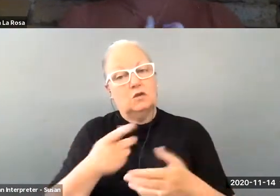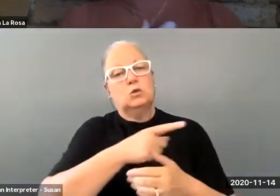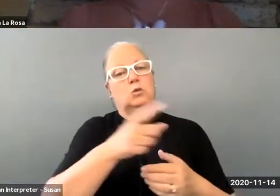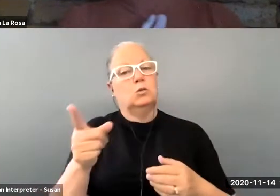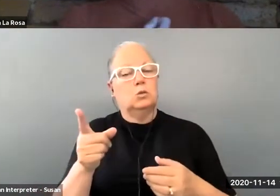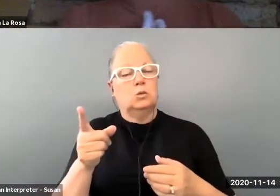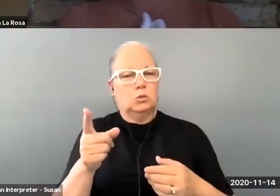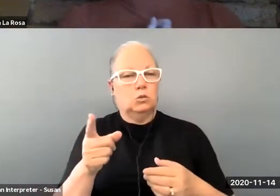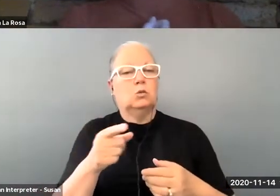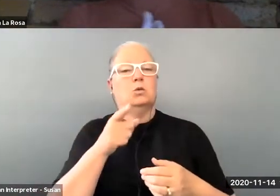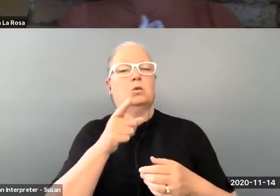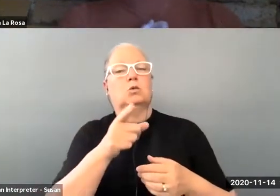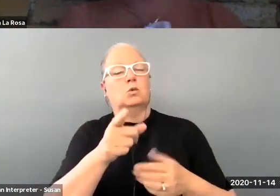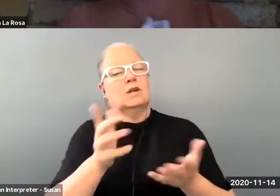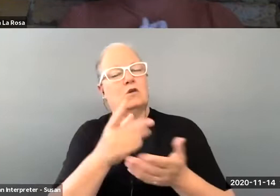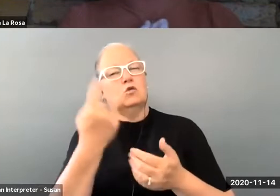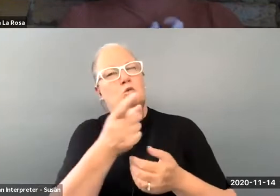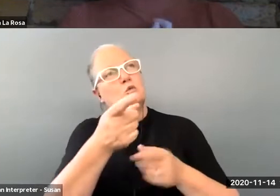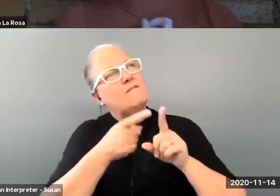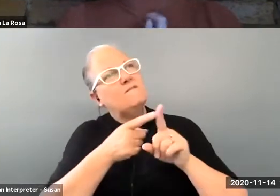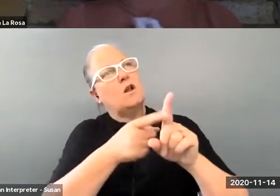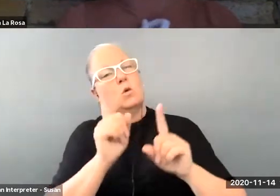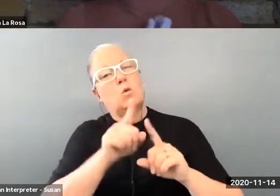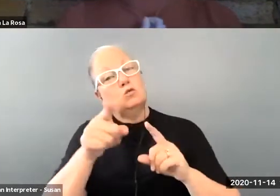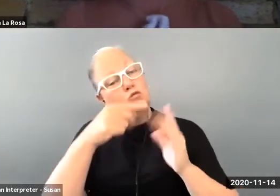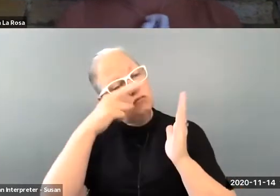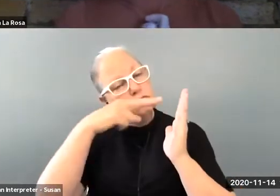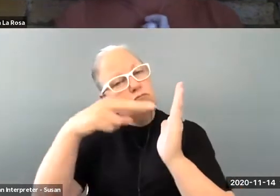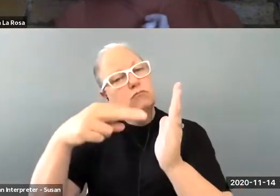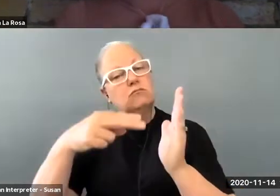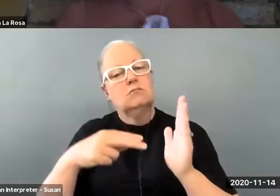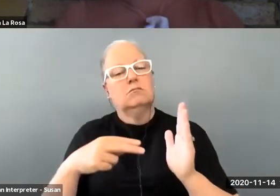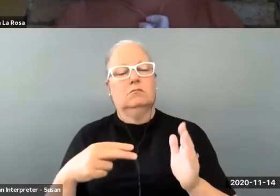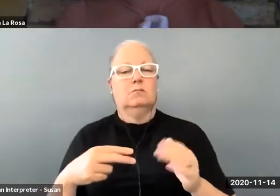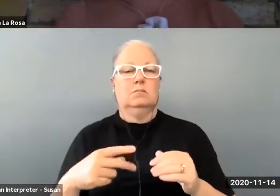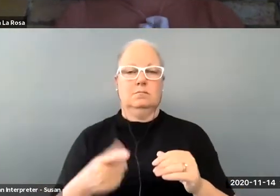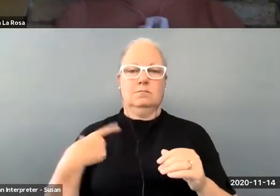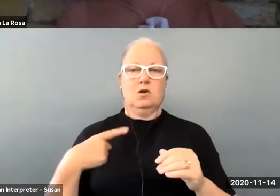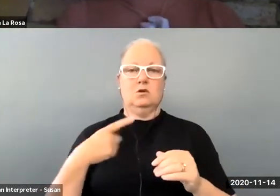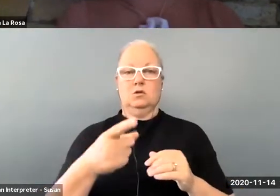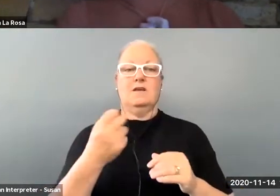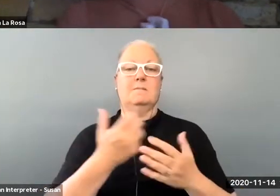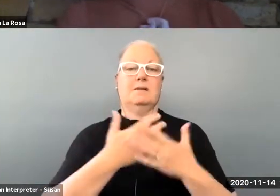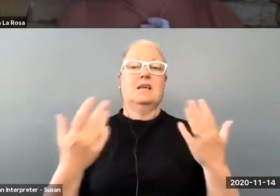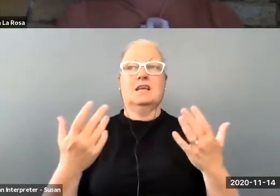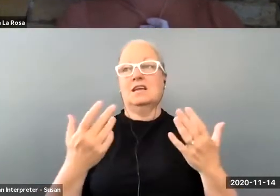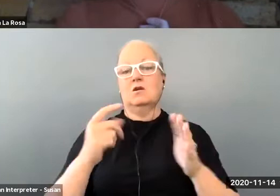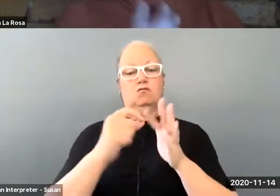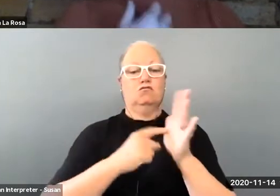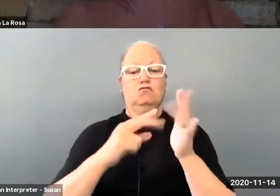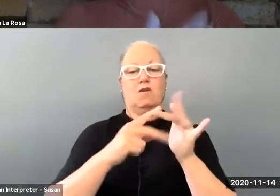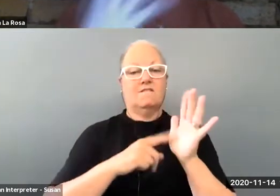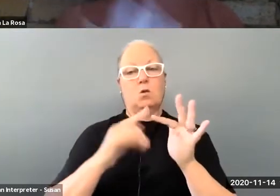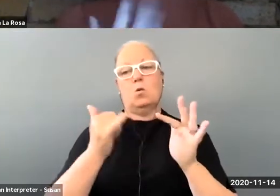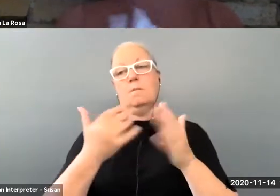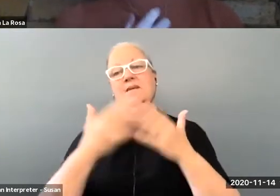challenge who they're following and what they're reading, because, you know, having a big profile or having a big name or a big